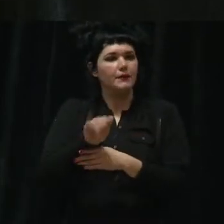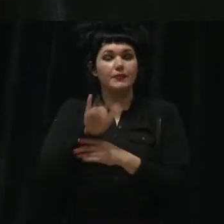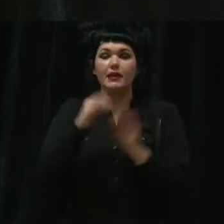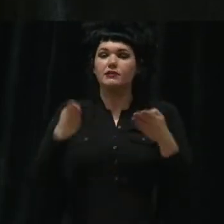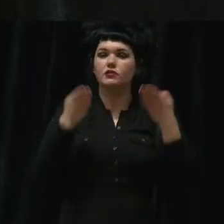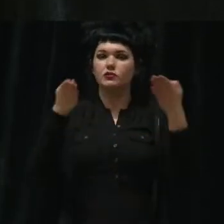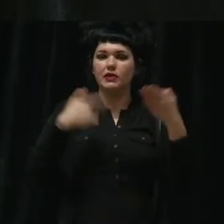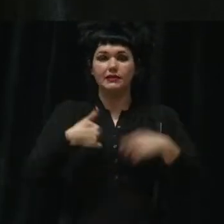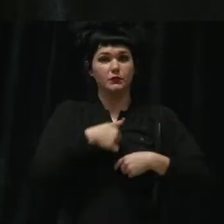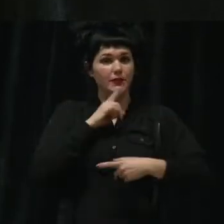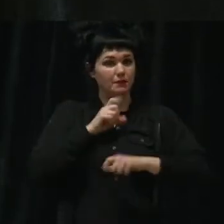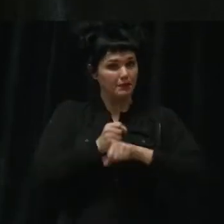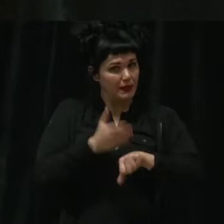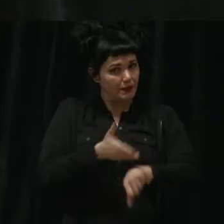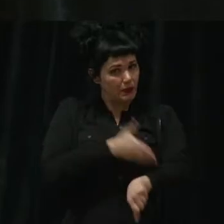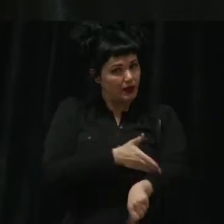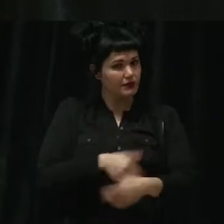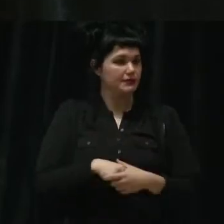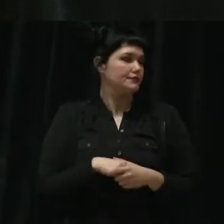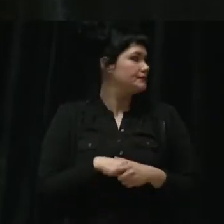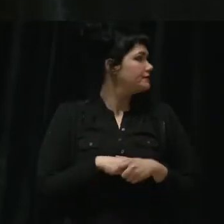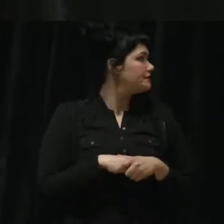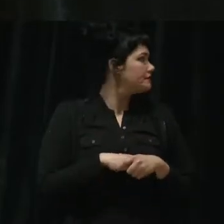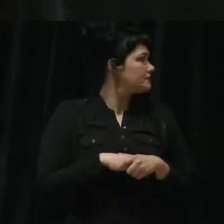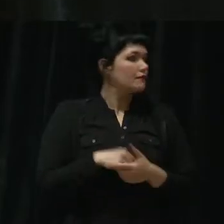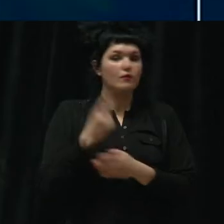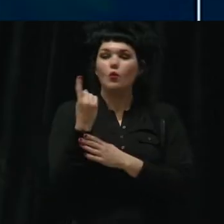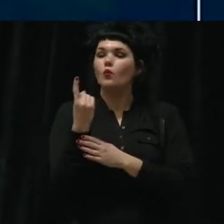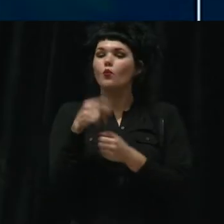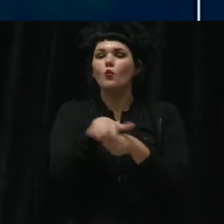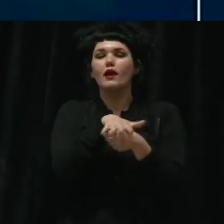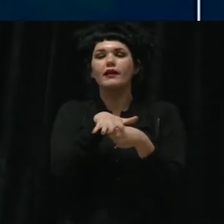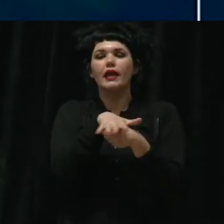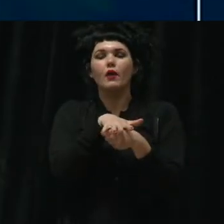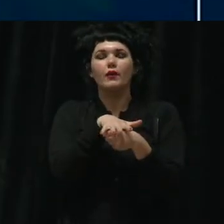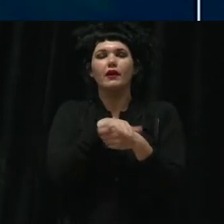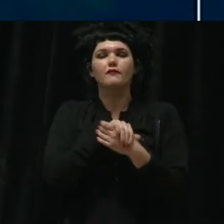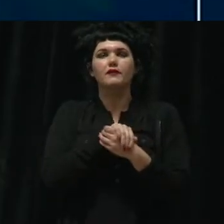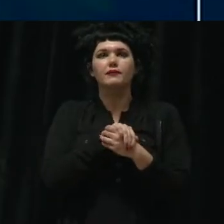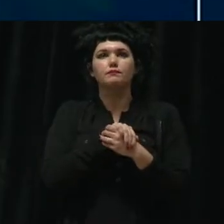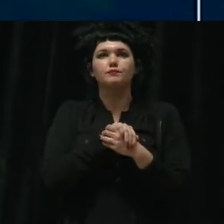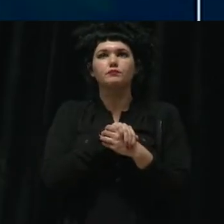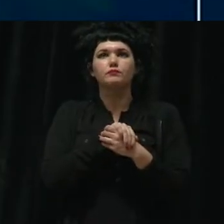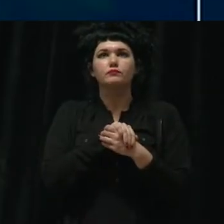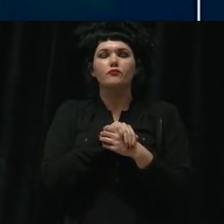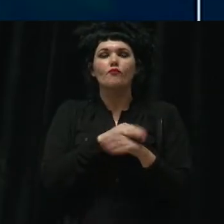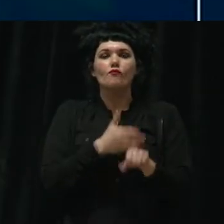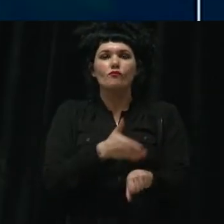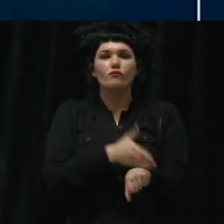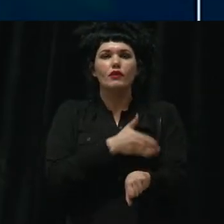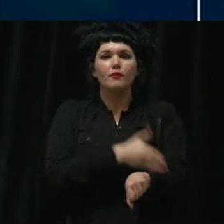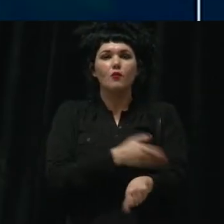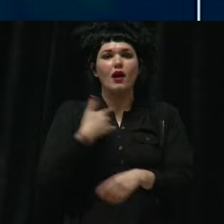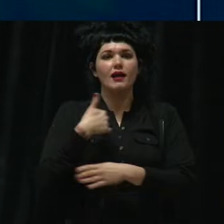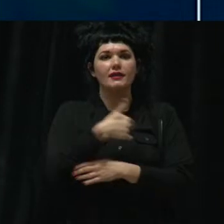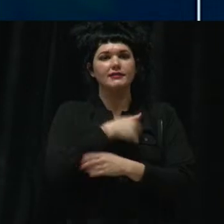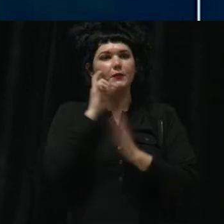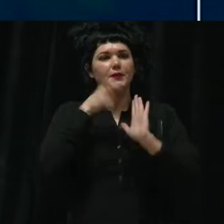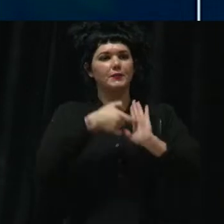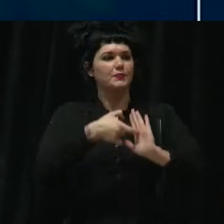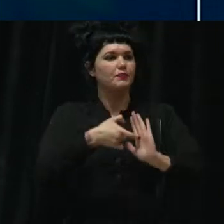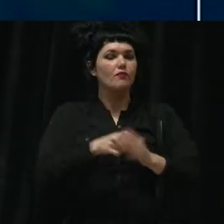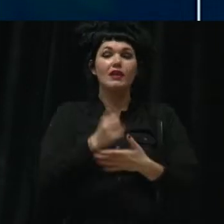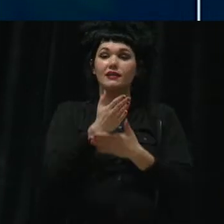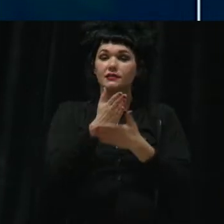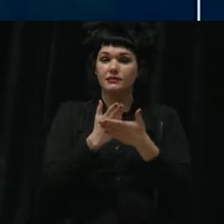we're making progress. One area of progress that we see is that in